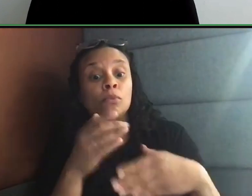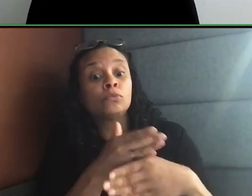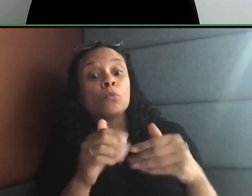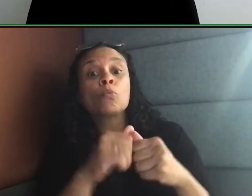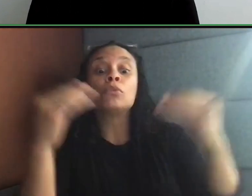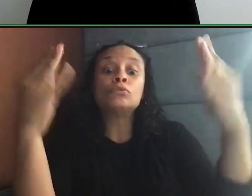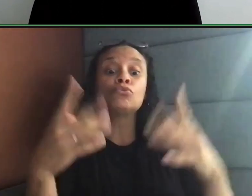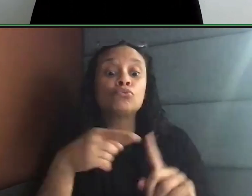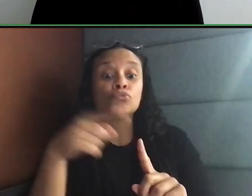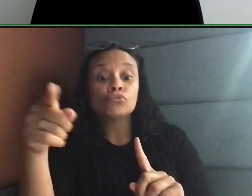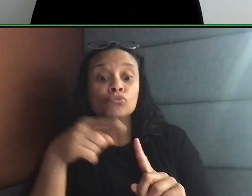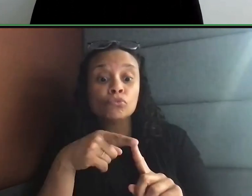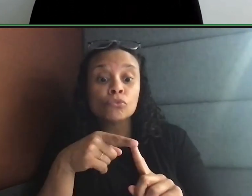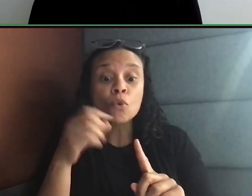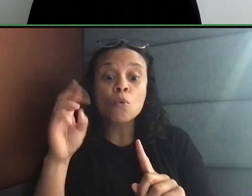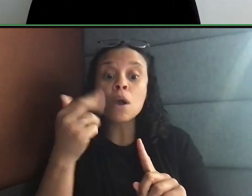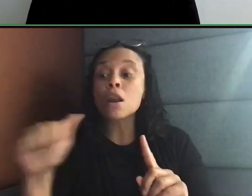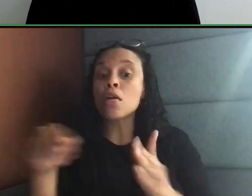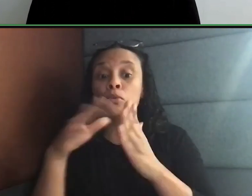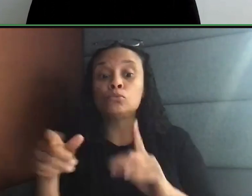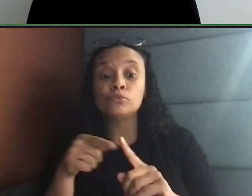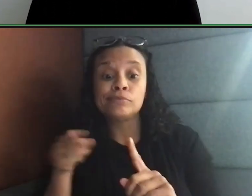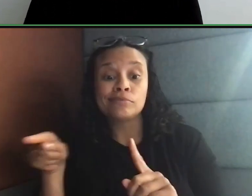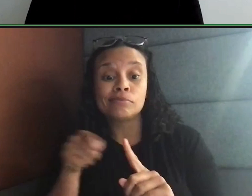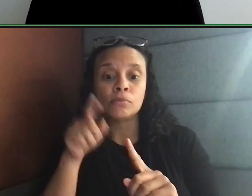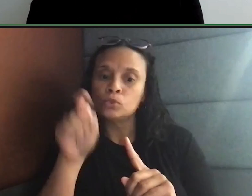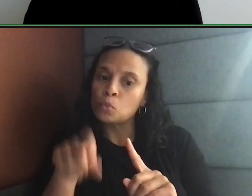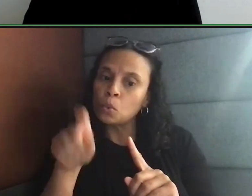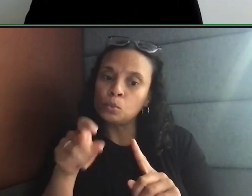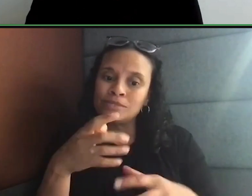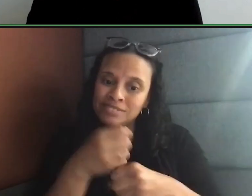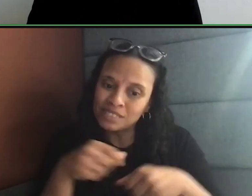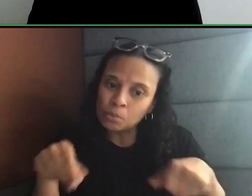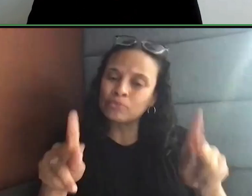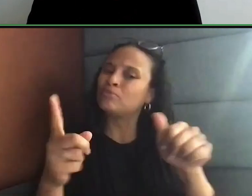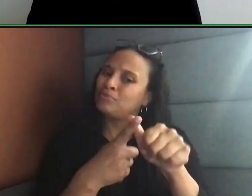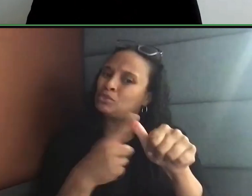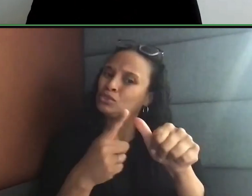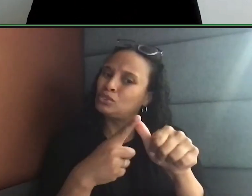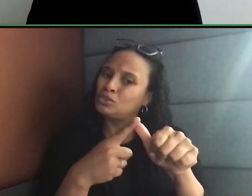could contain confidential information and student names.